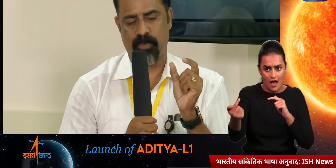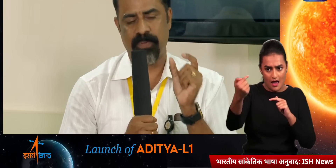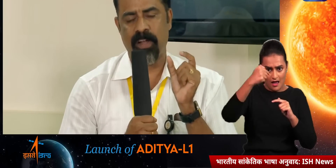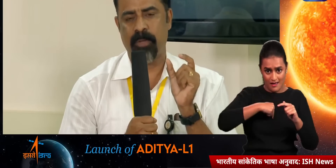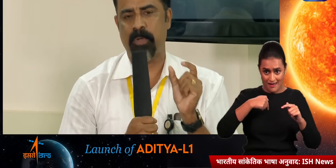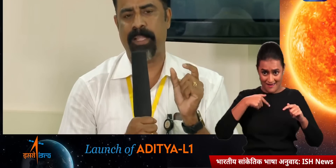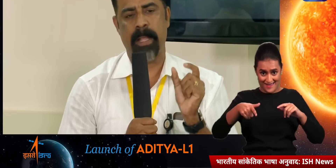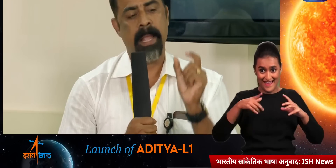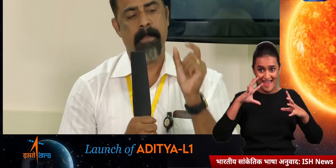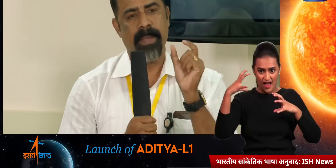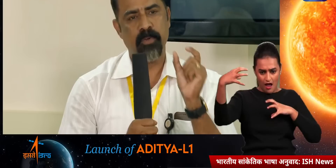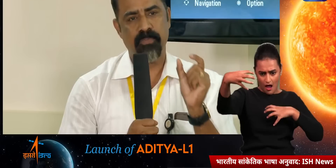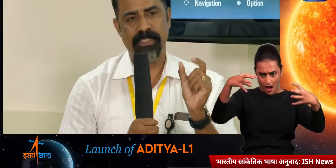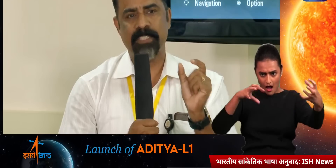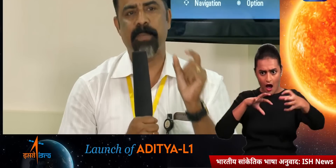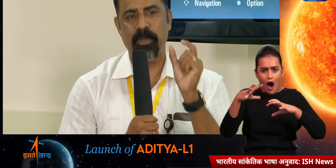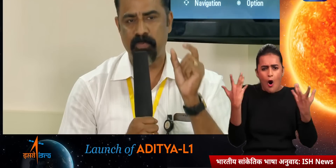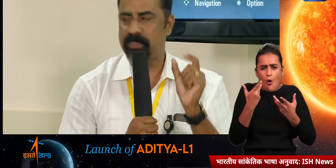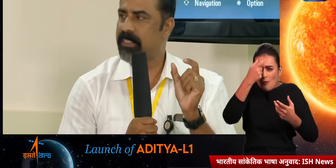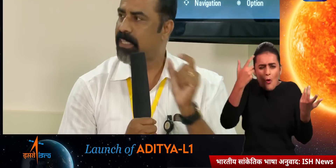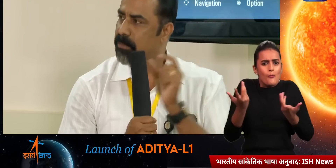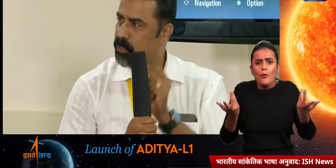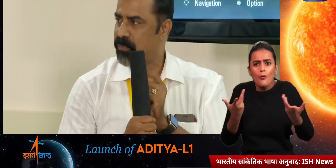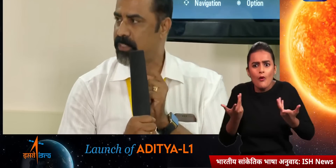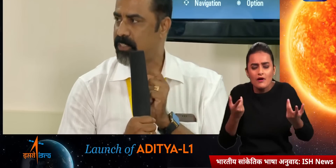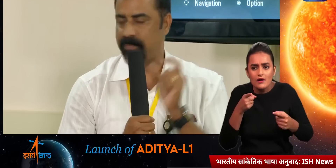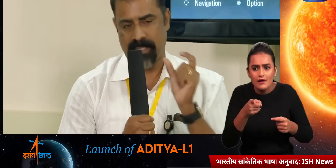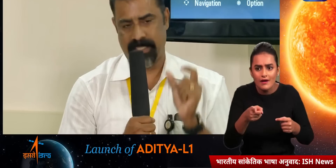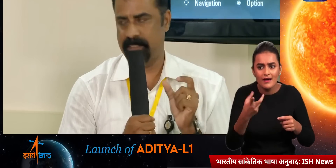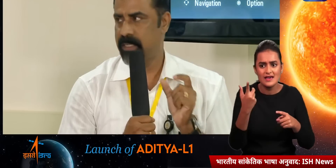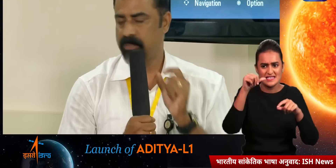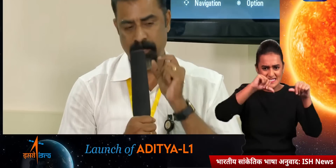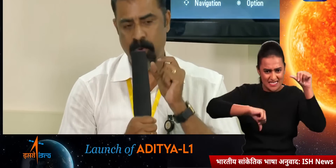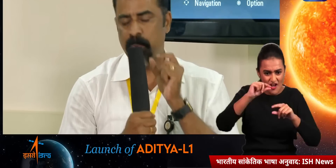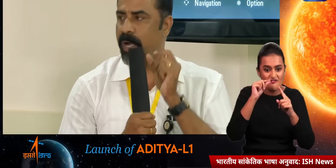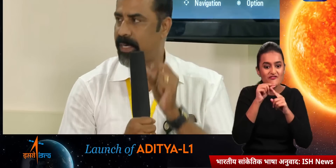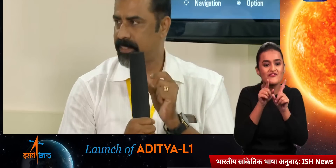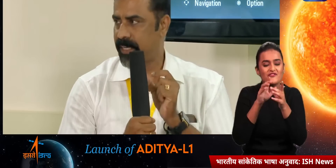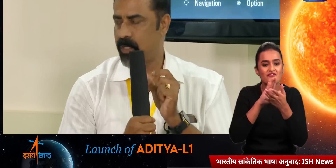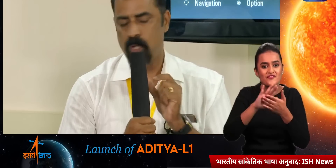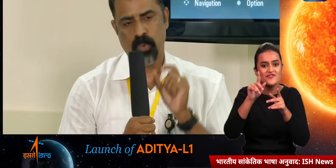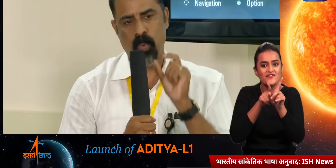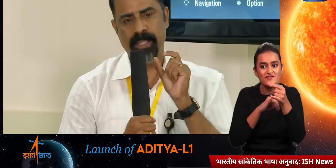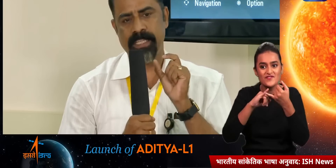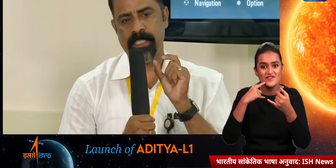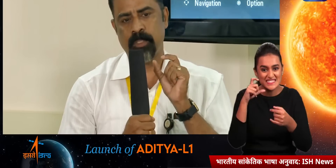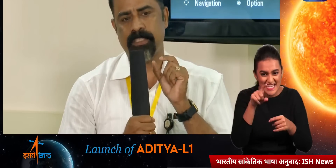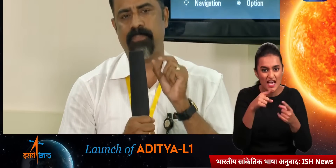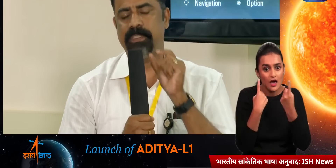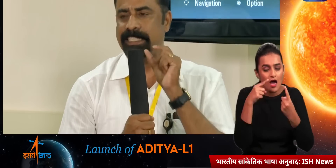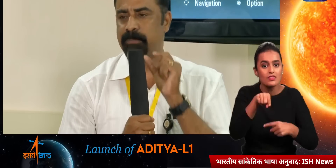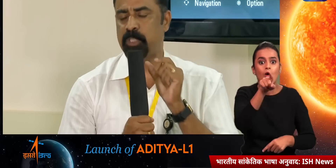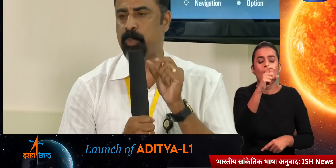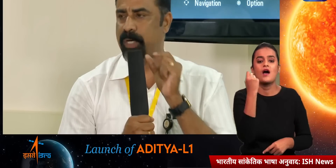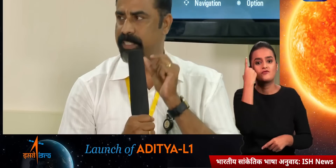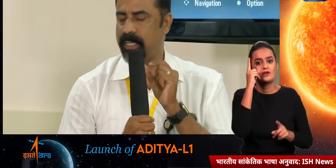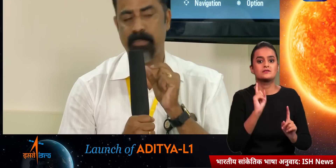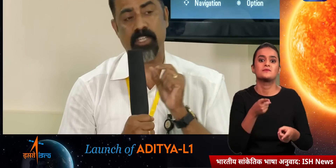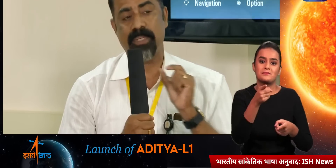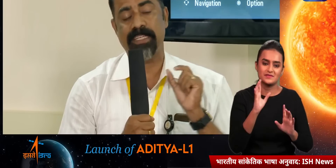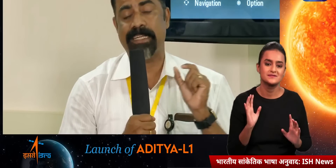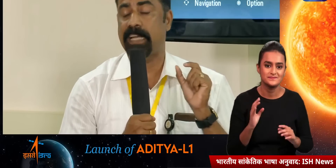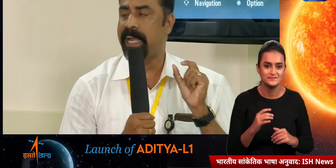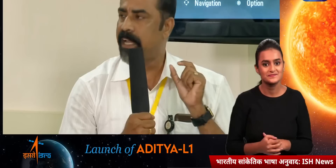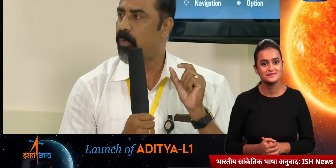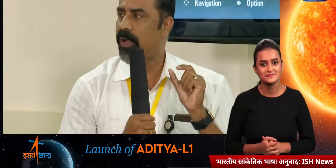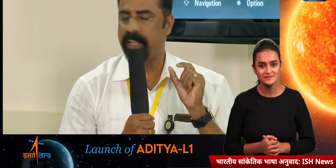things, like what we call about the microphysics, macrophysics, and the mesophysics of that things, that we want to understand. So one thing is actually it's a physics objective to understand, because